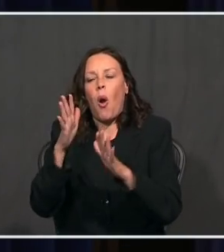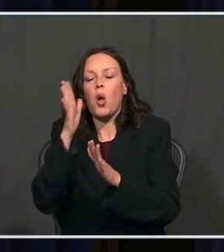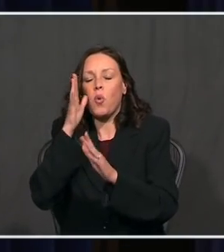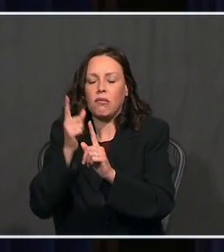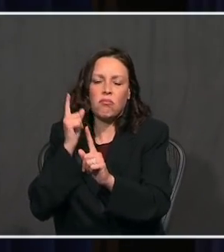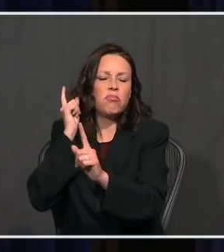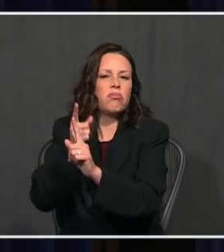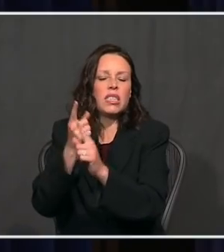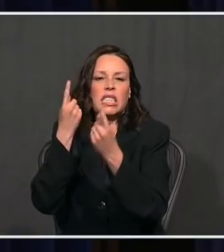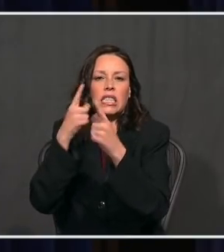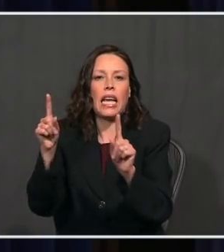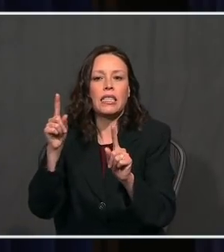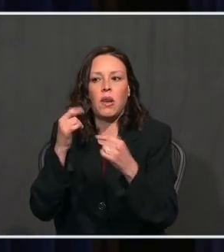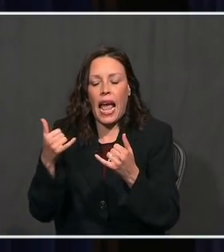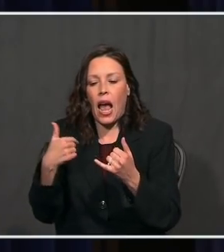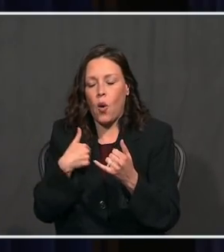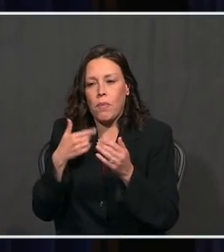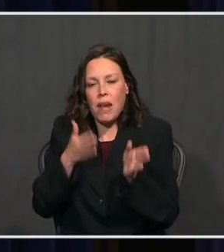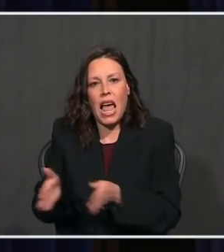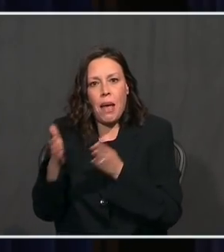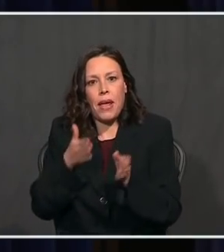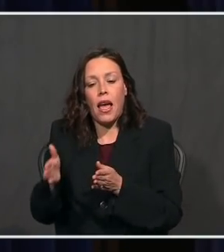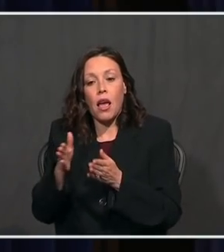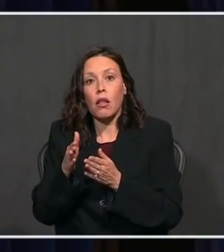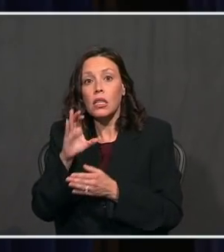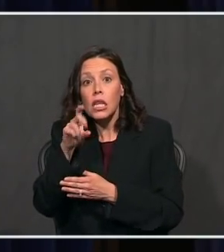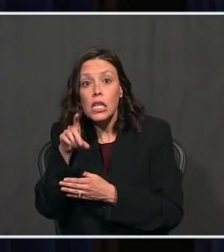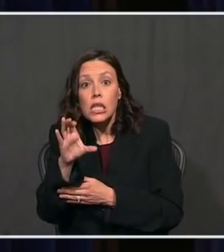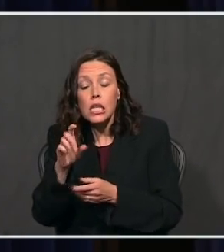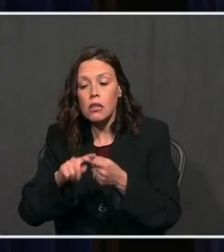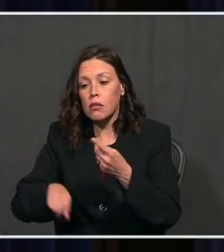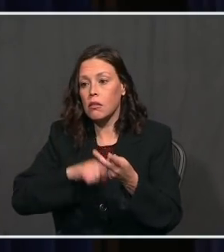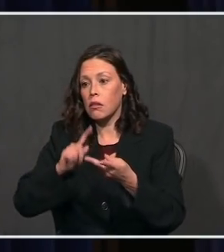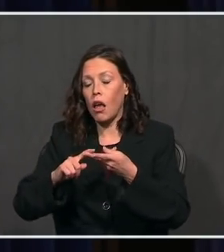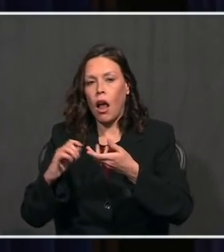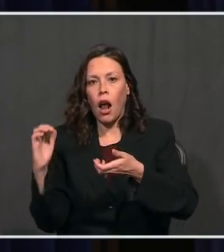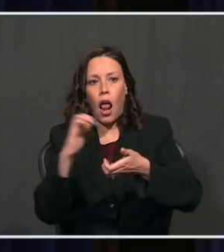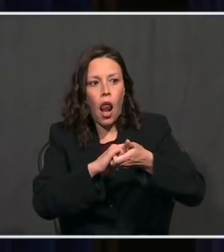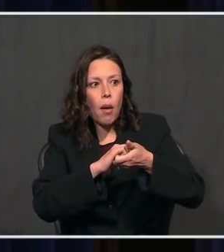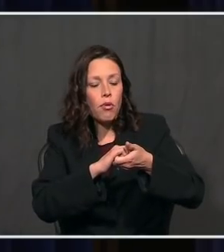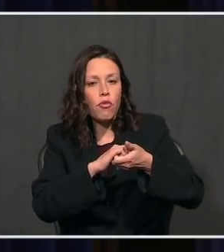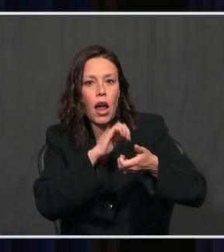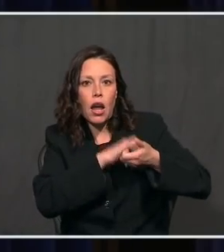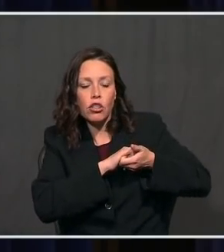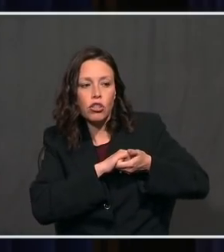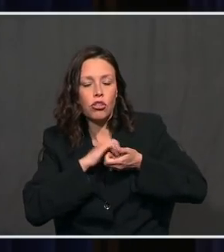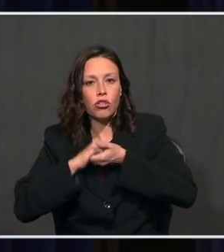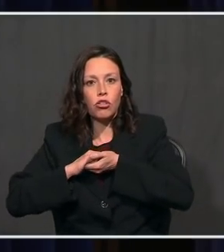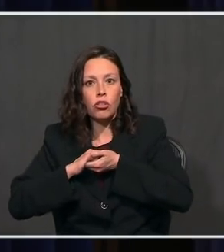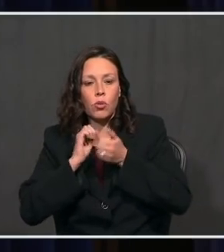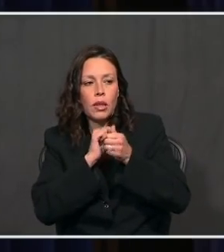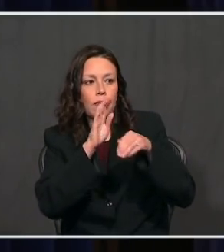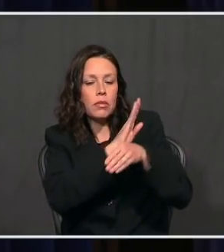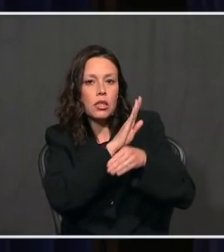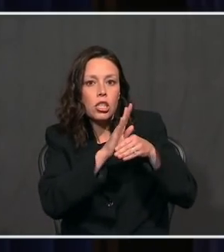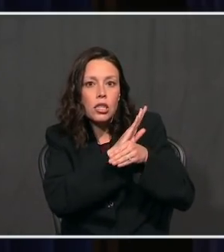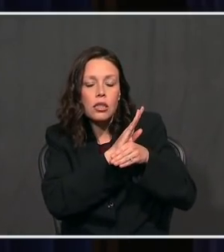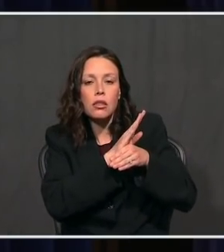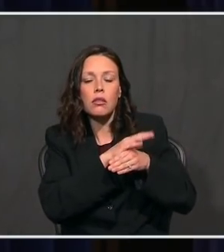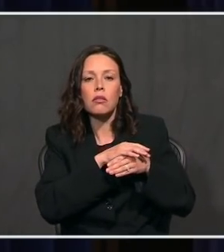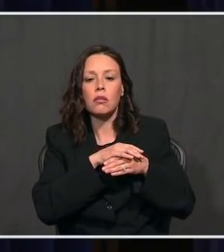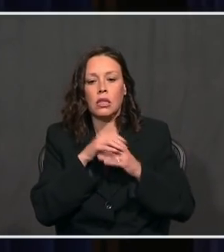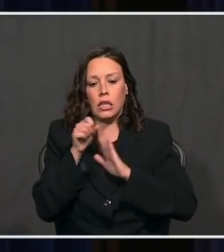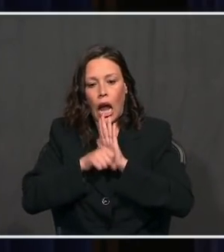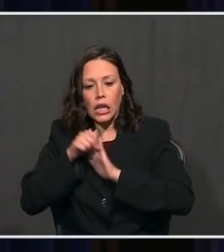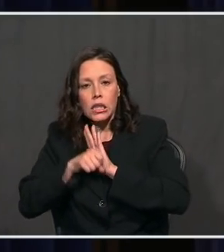problem. It was because of the great efforts by the CDC, the collaboration of commercial industry,